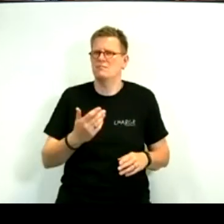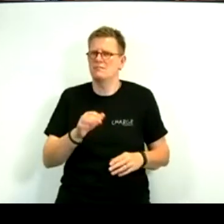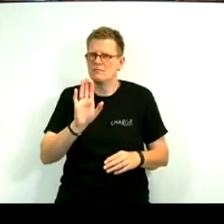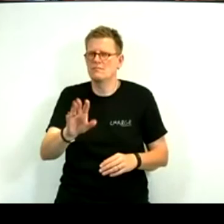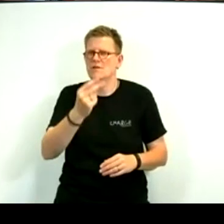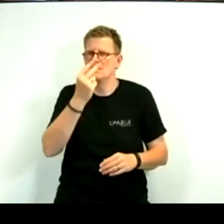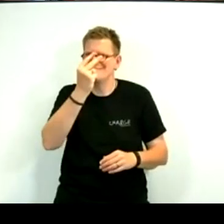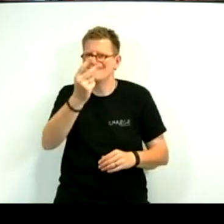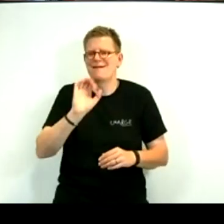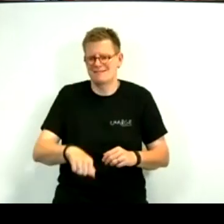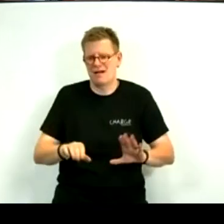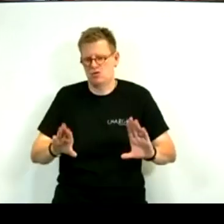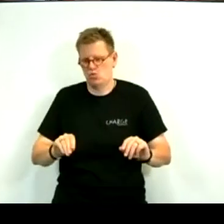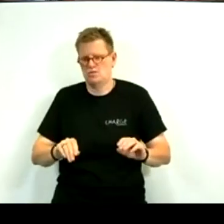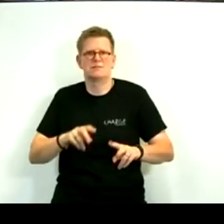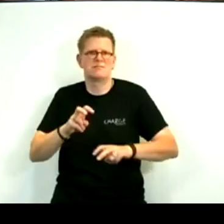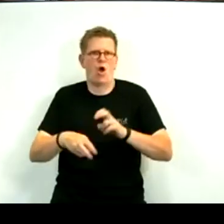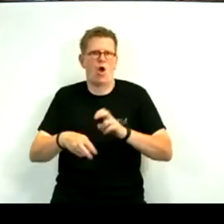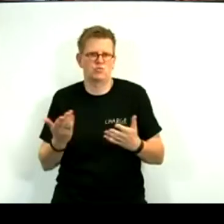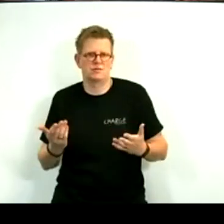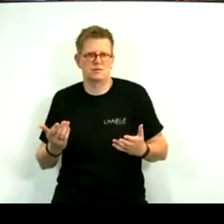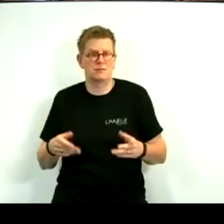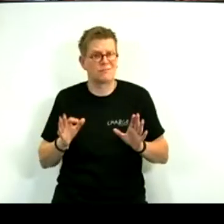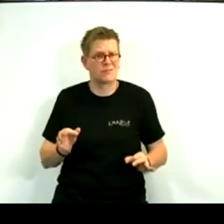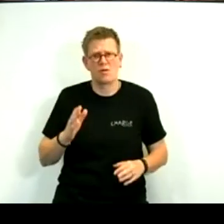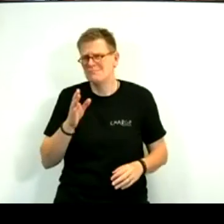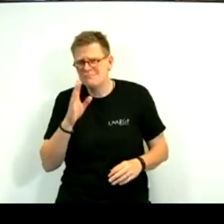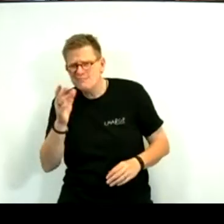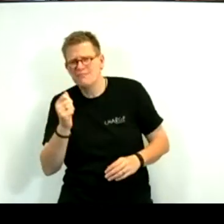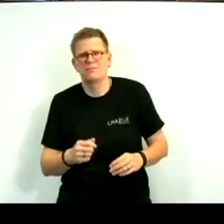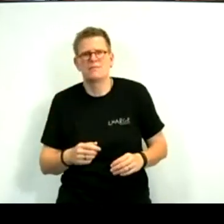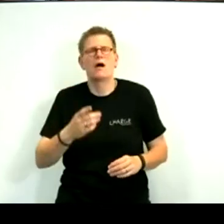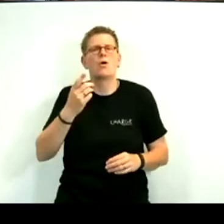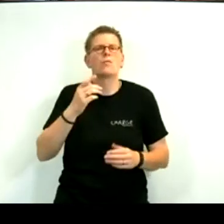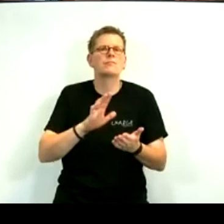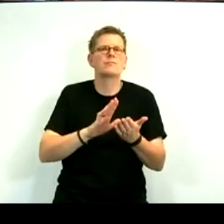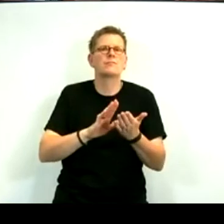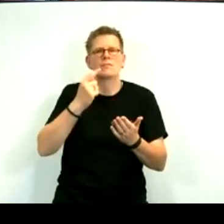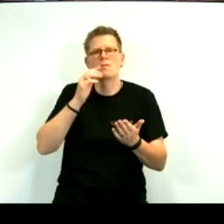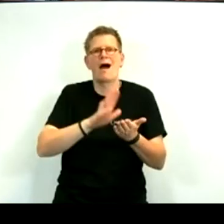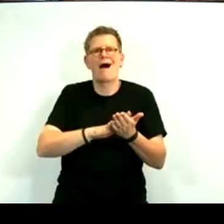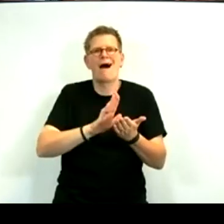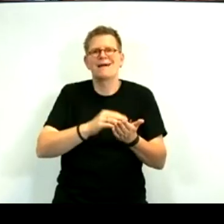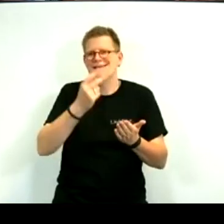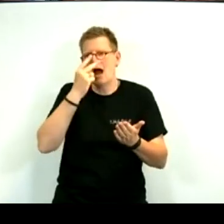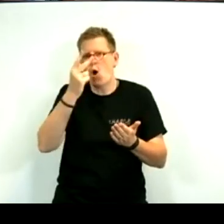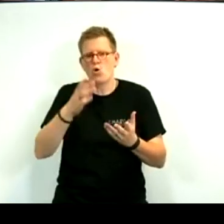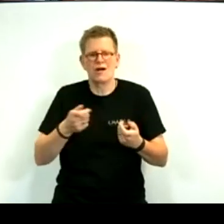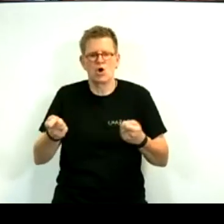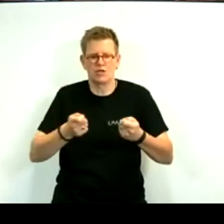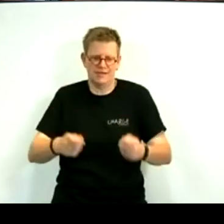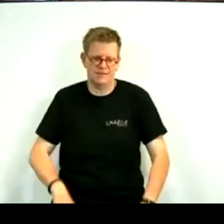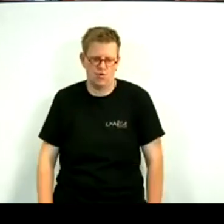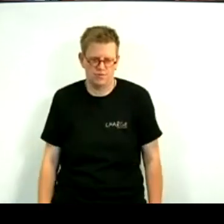movement, hand-eye coordination. And the next picture is even more alarming. This is the best